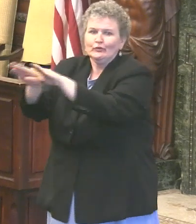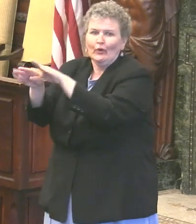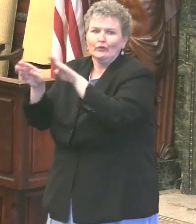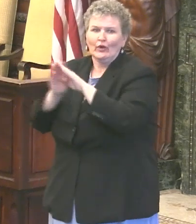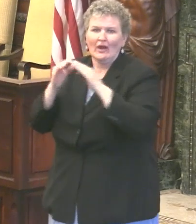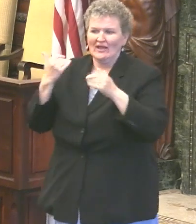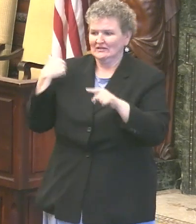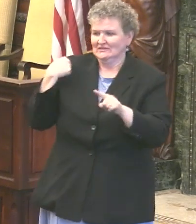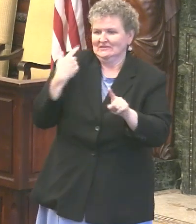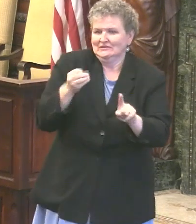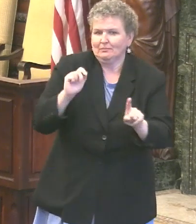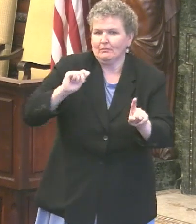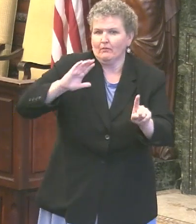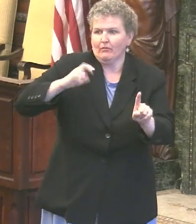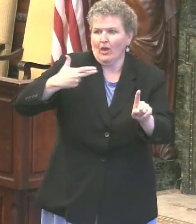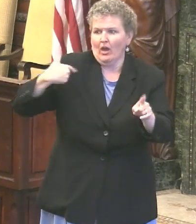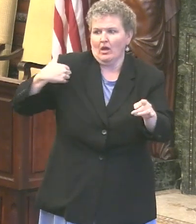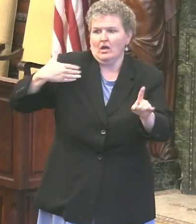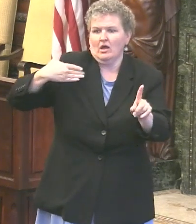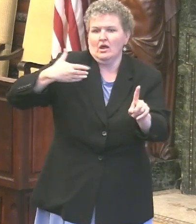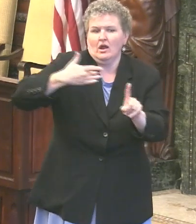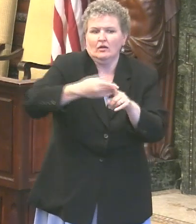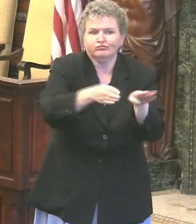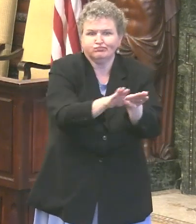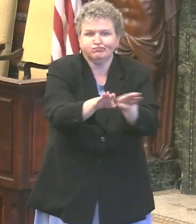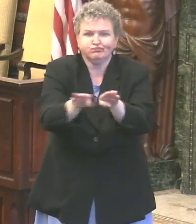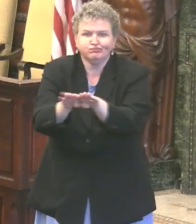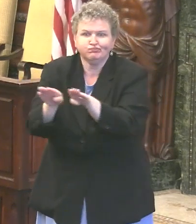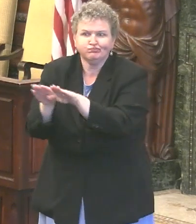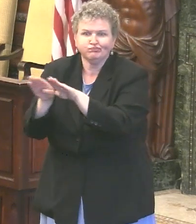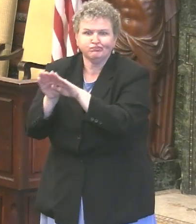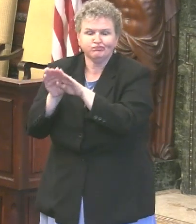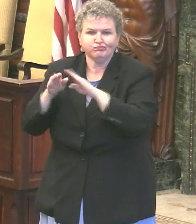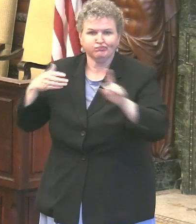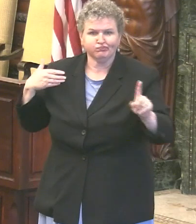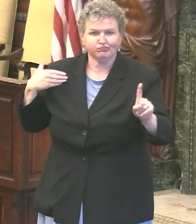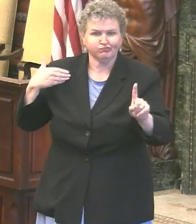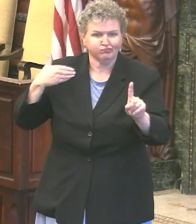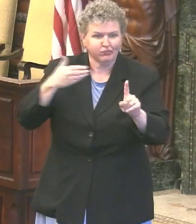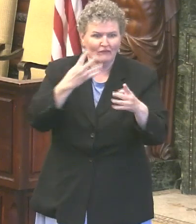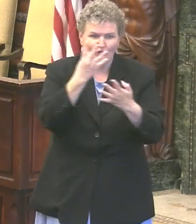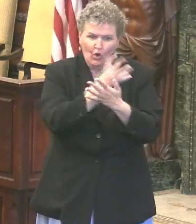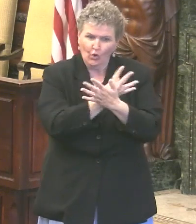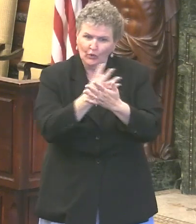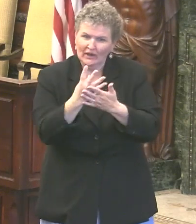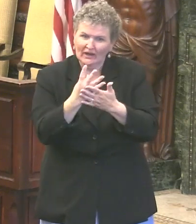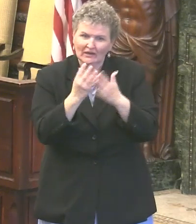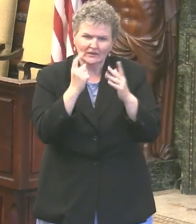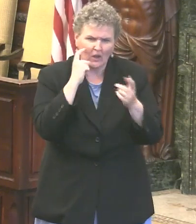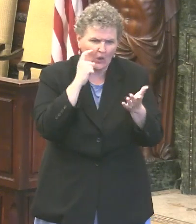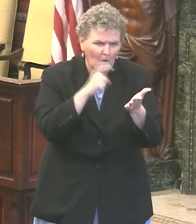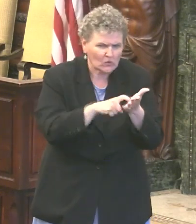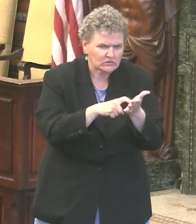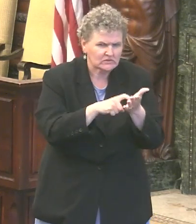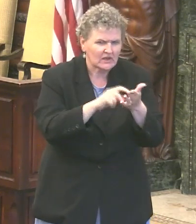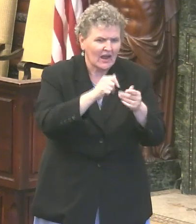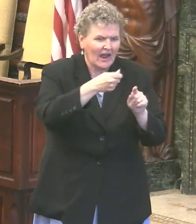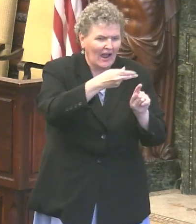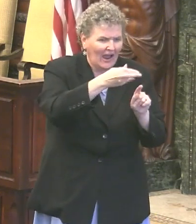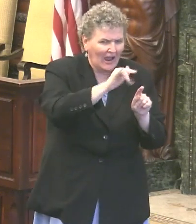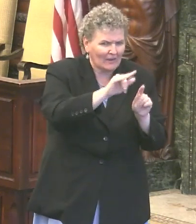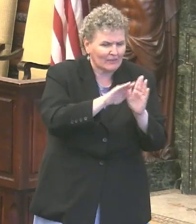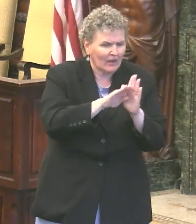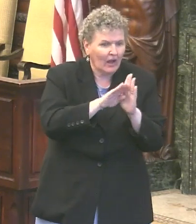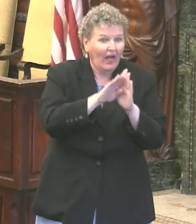Lockdown happened around March 17th, March 20th. And about 4 weeks later, in the middle of April, the number of virus cases per day peaked and it started to go